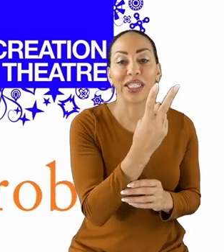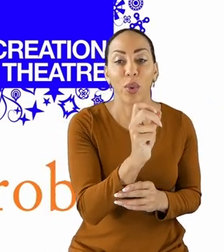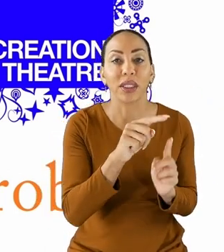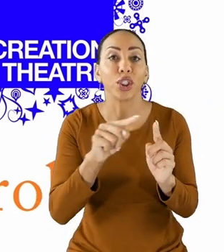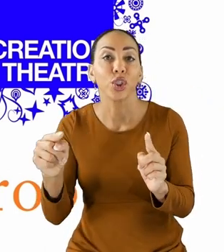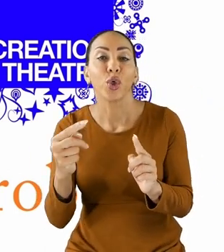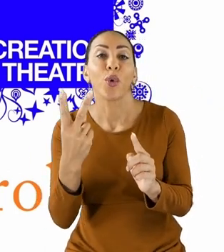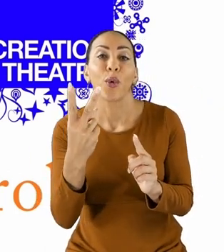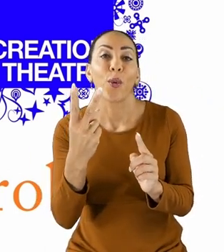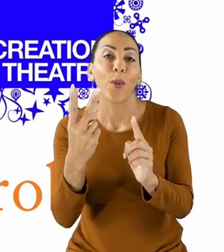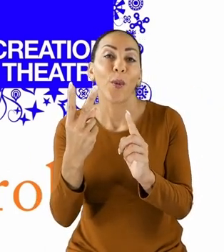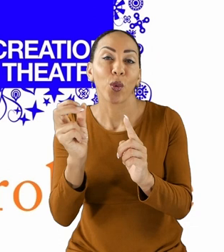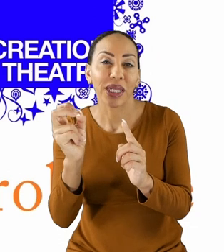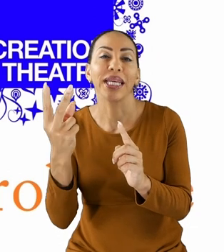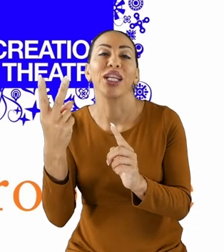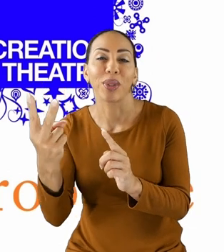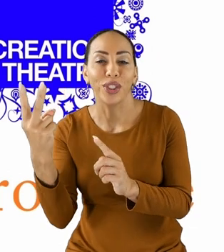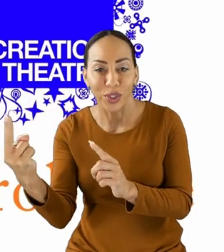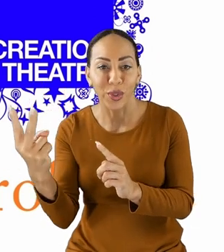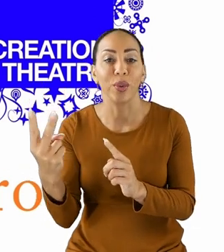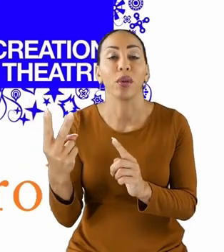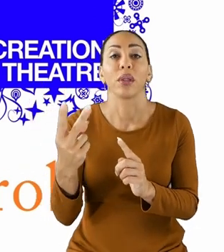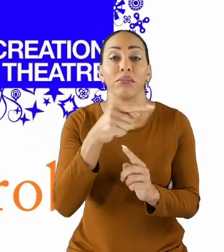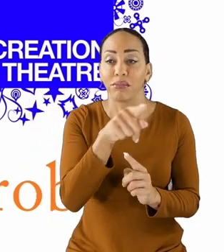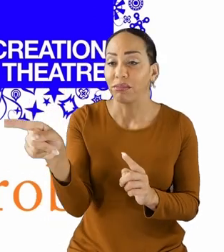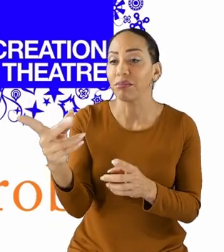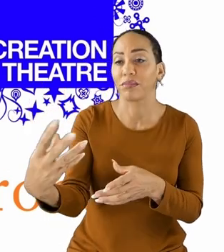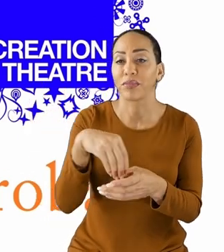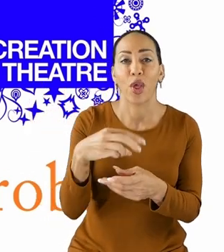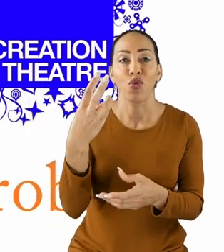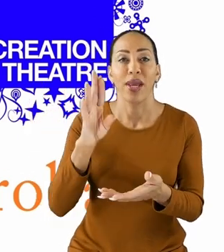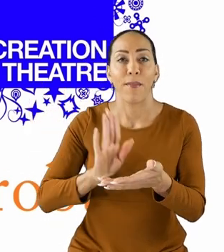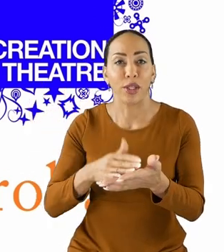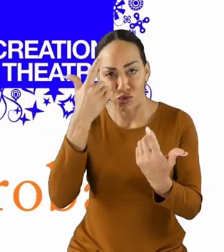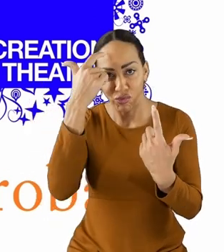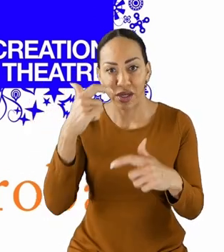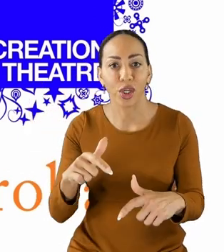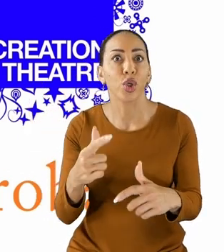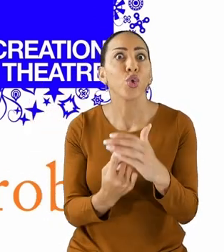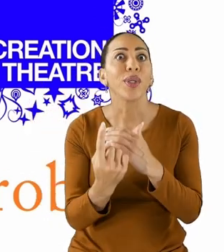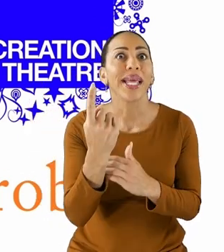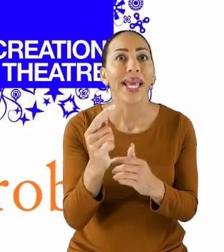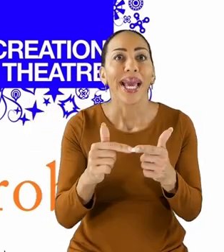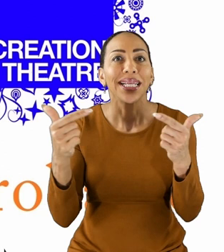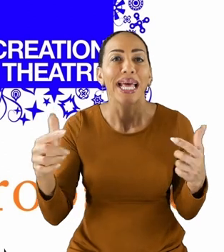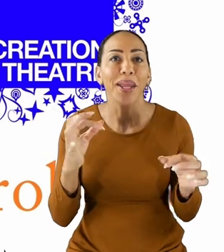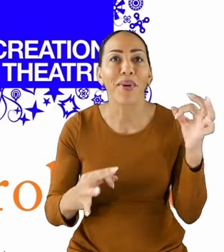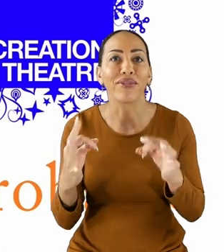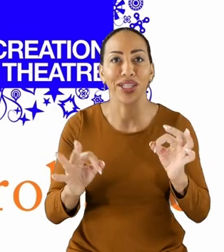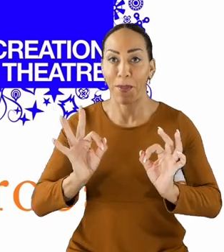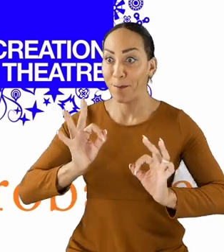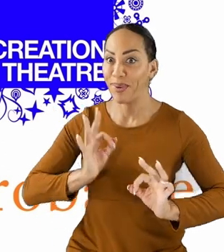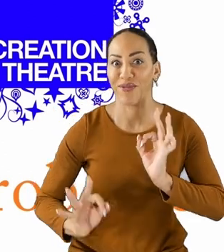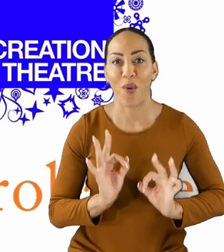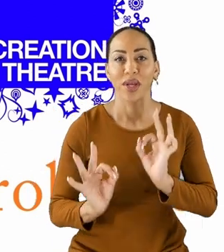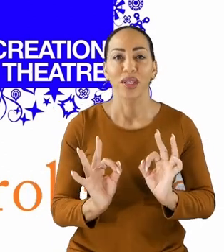three-month online residency, culminating in a unique telepresence performance involving up to four company members performing